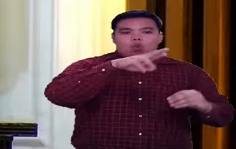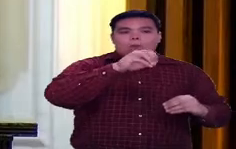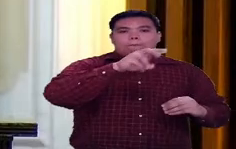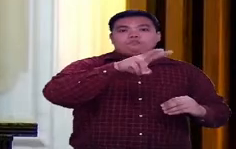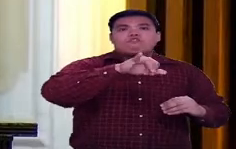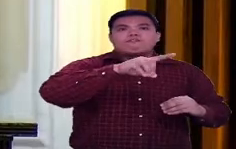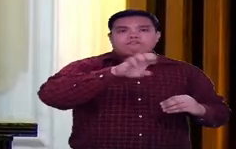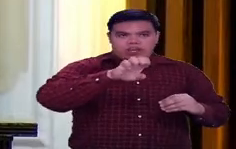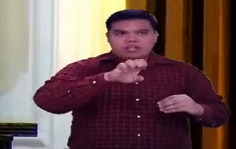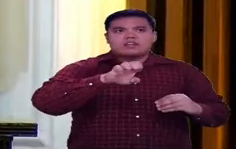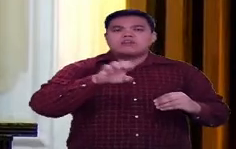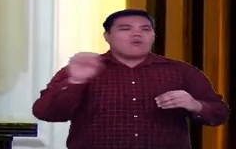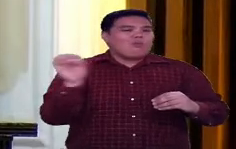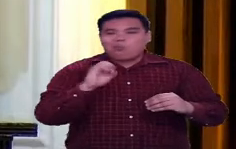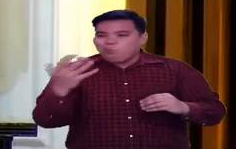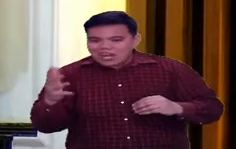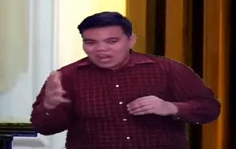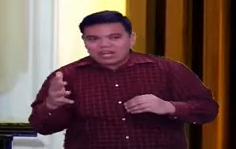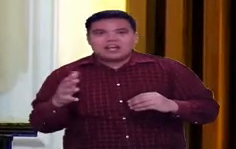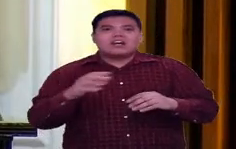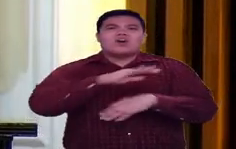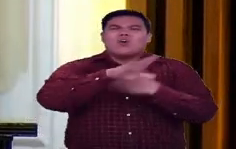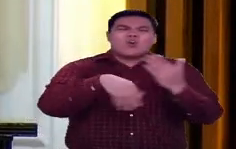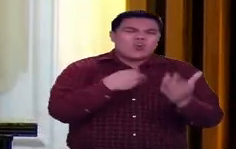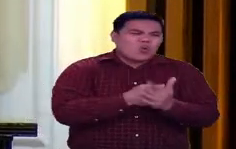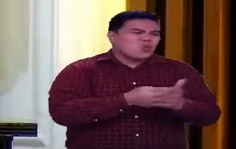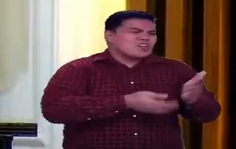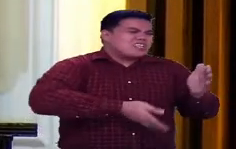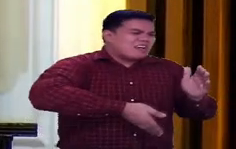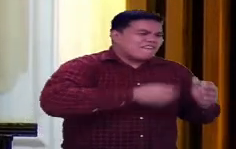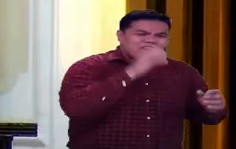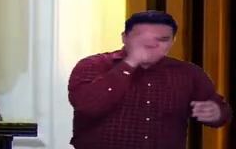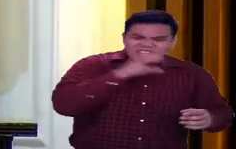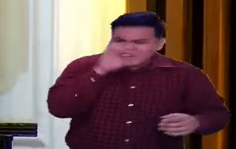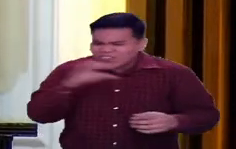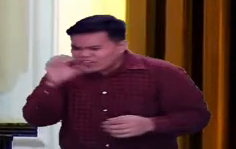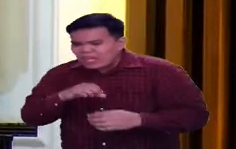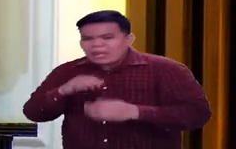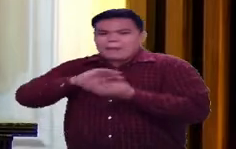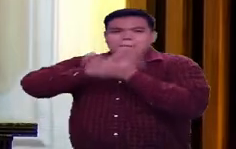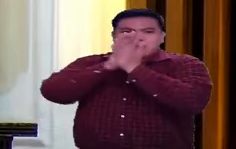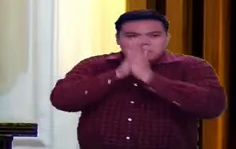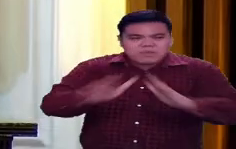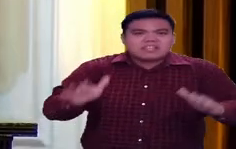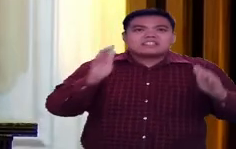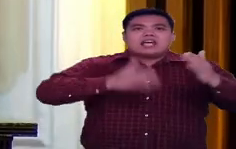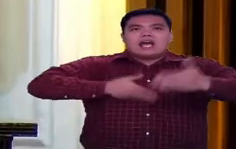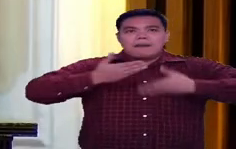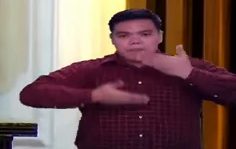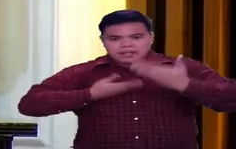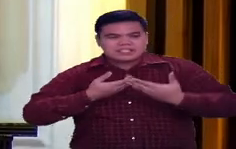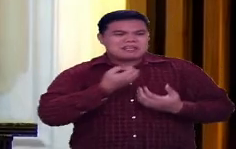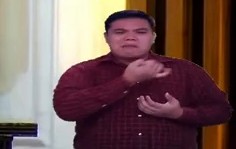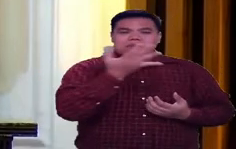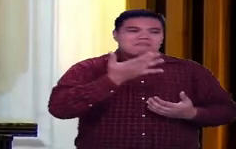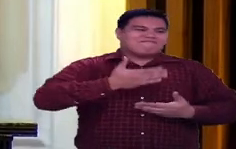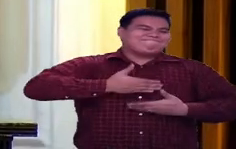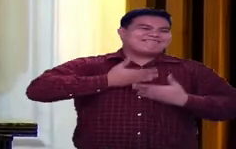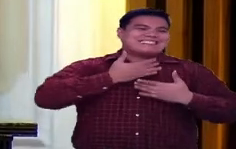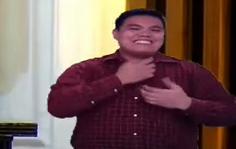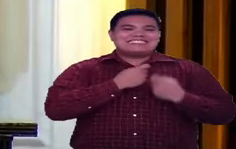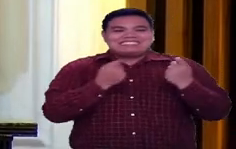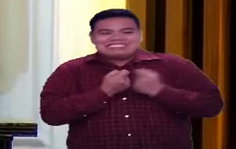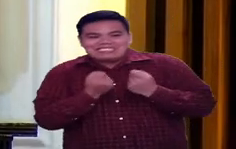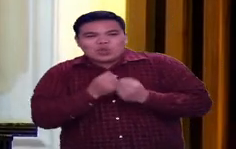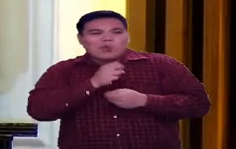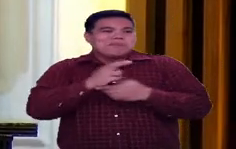going around aimlessly, pursuing whatever would come along, trying to find peace and happiness, maybe through pleasures or